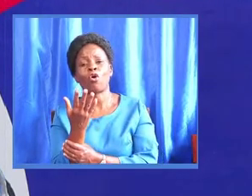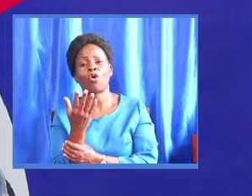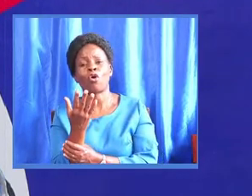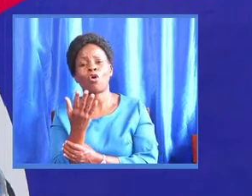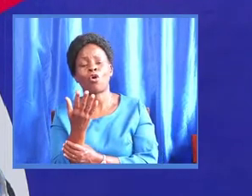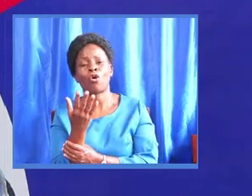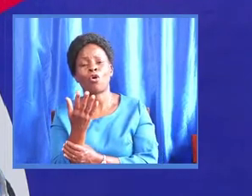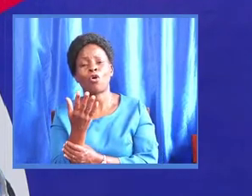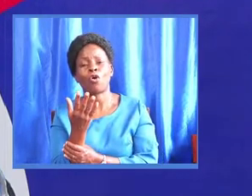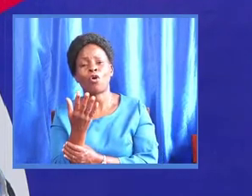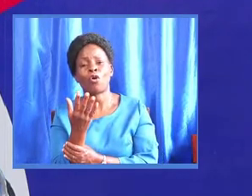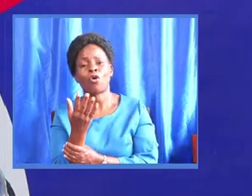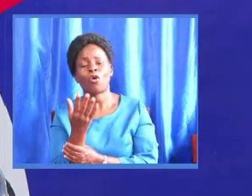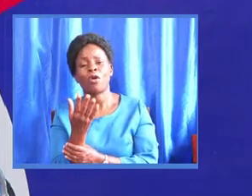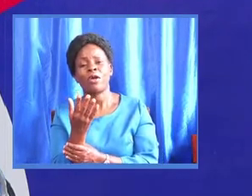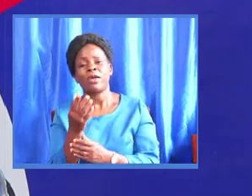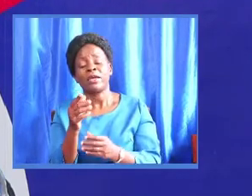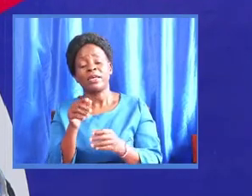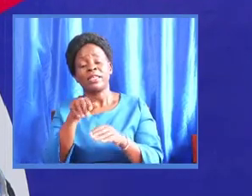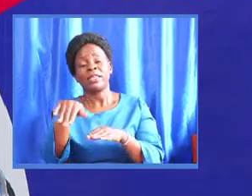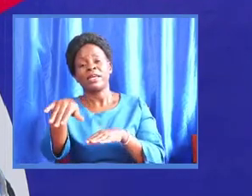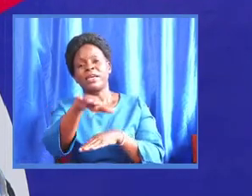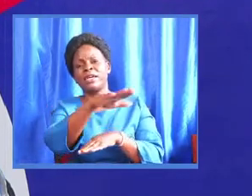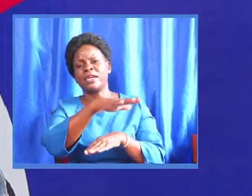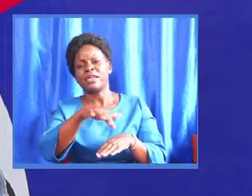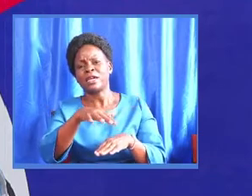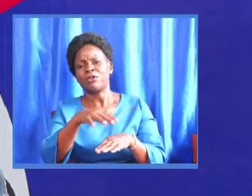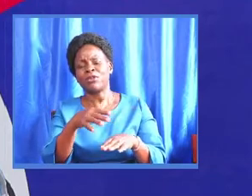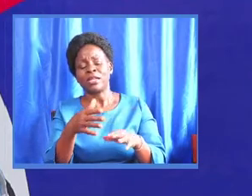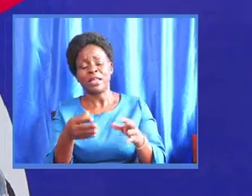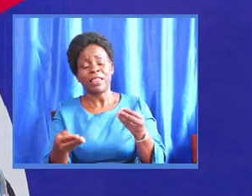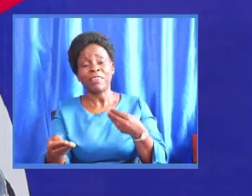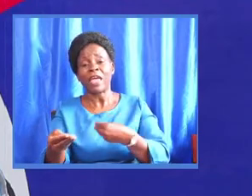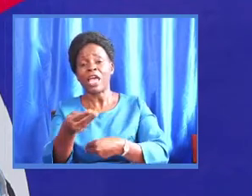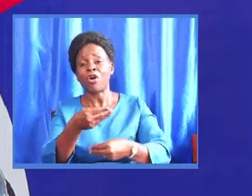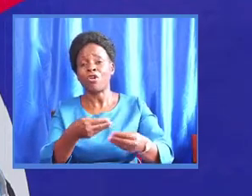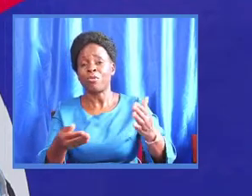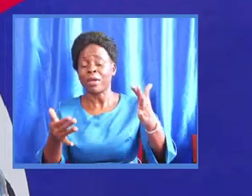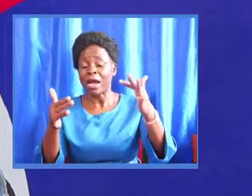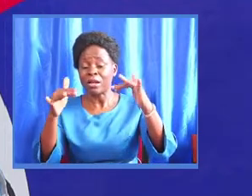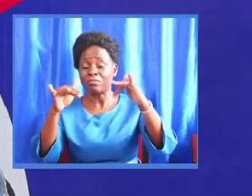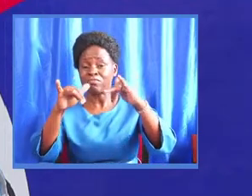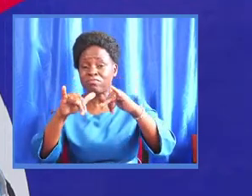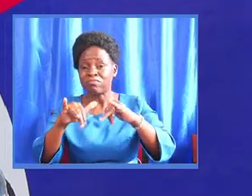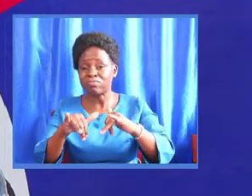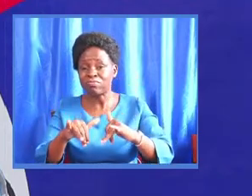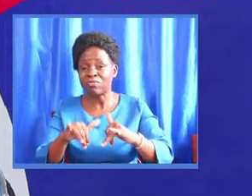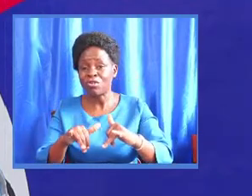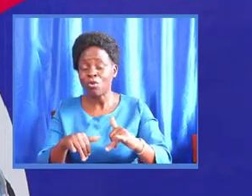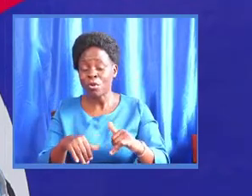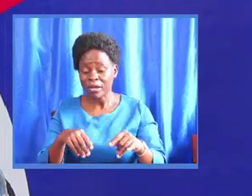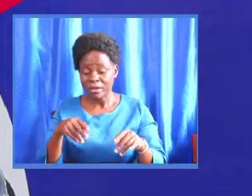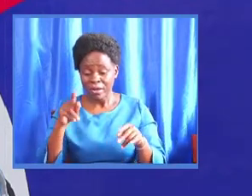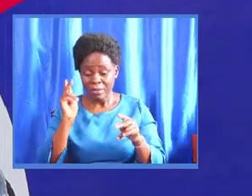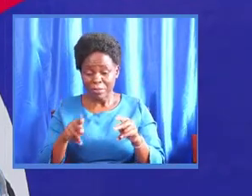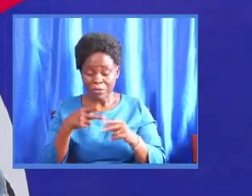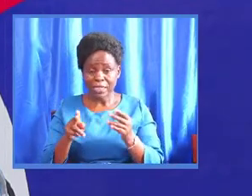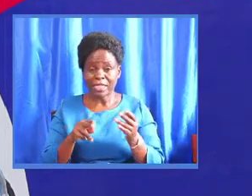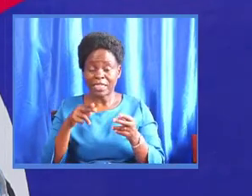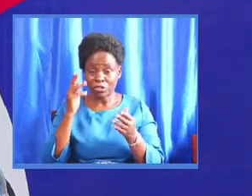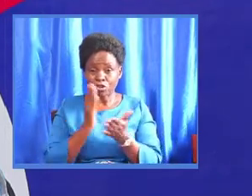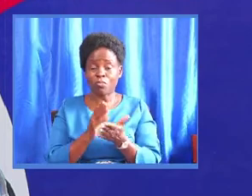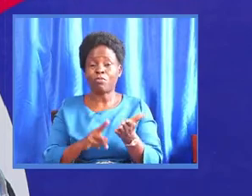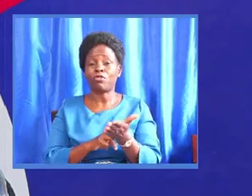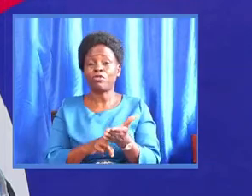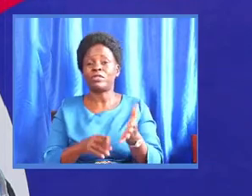And in a recession or downturn, the economy contracts. So when the consumers stop consuming,